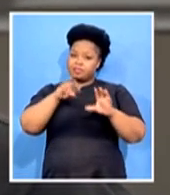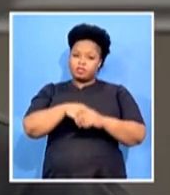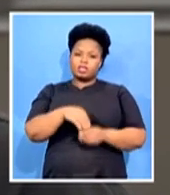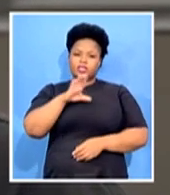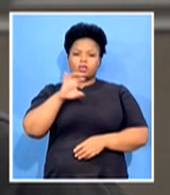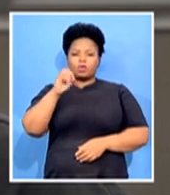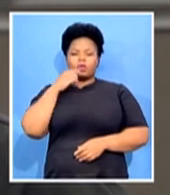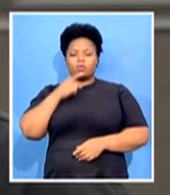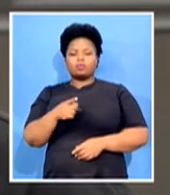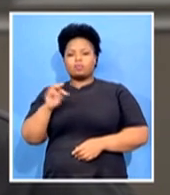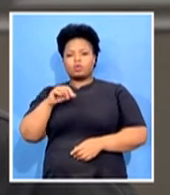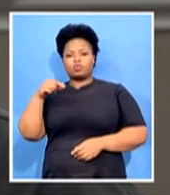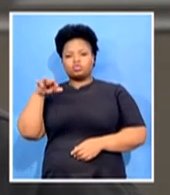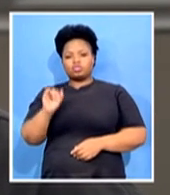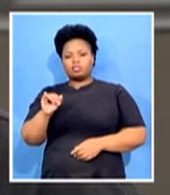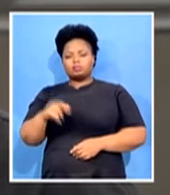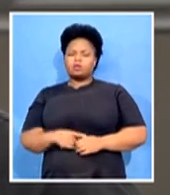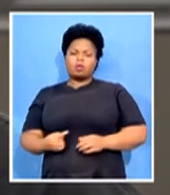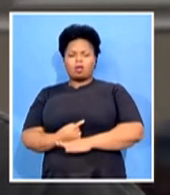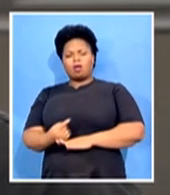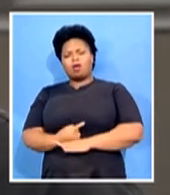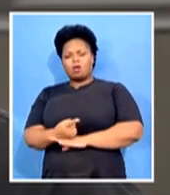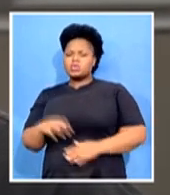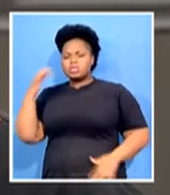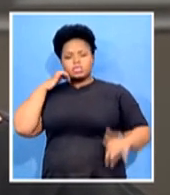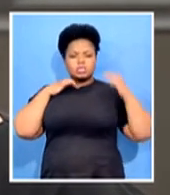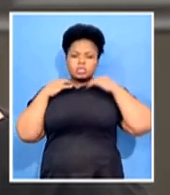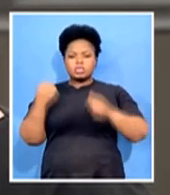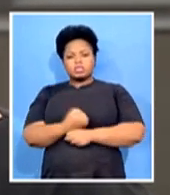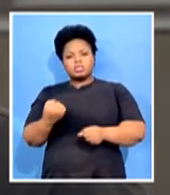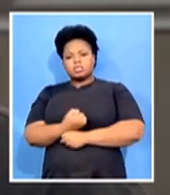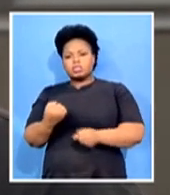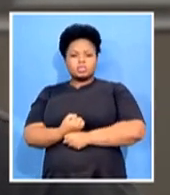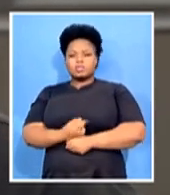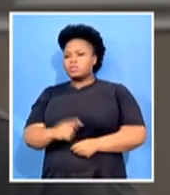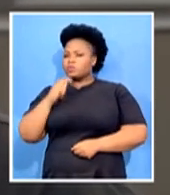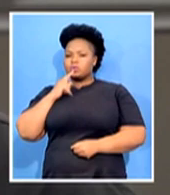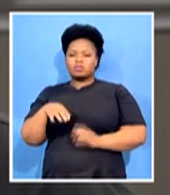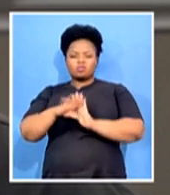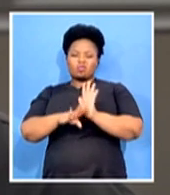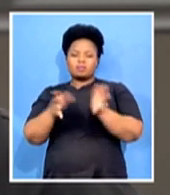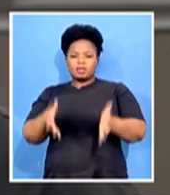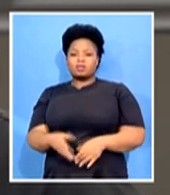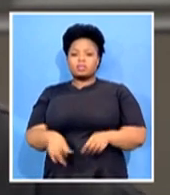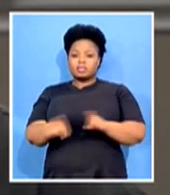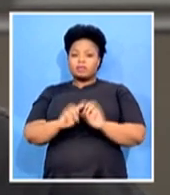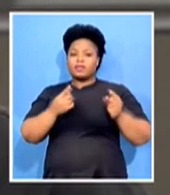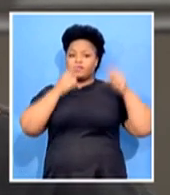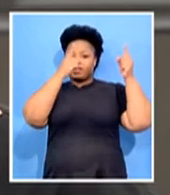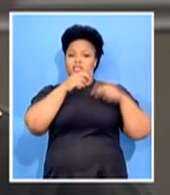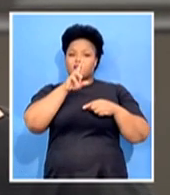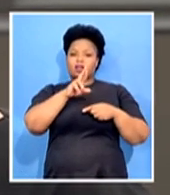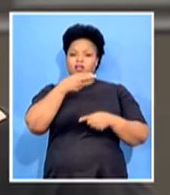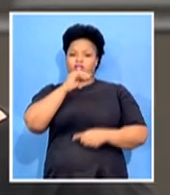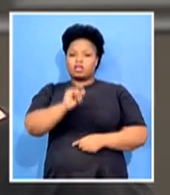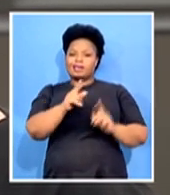work, just a lot of blood, sweat and tears into this program, as well as the WITS RHI team, the study team who's involved here. So it's an exciting